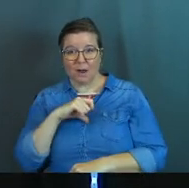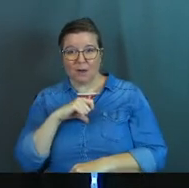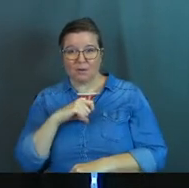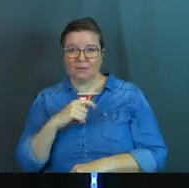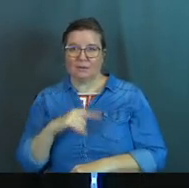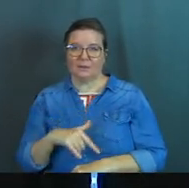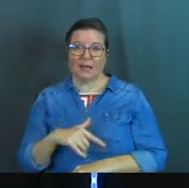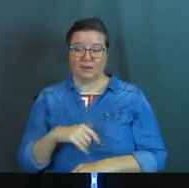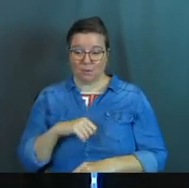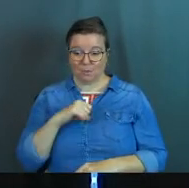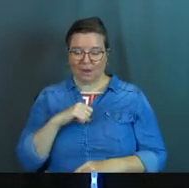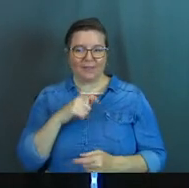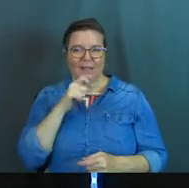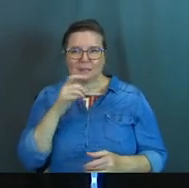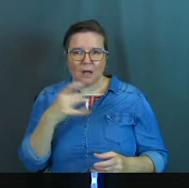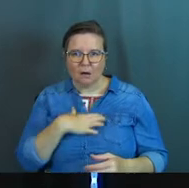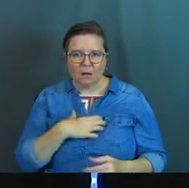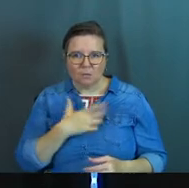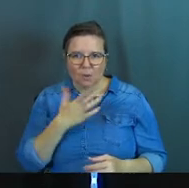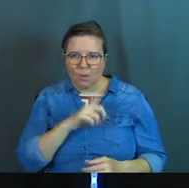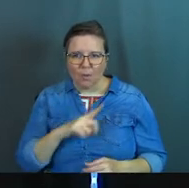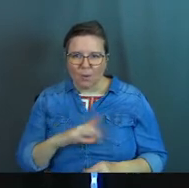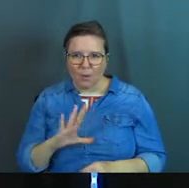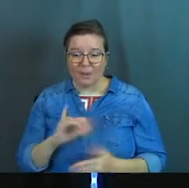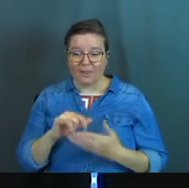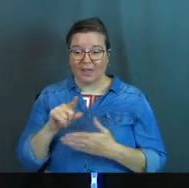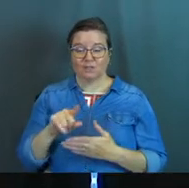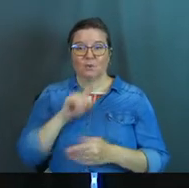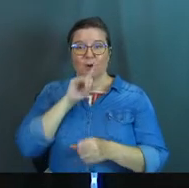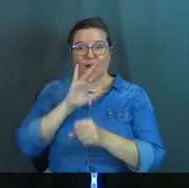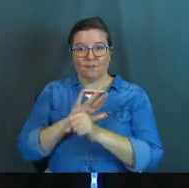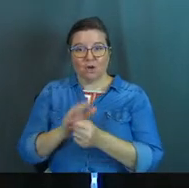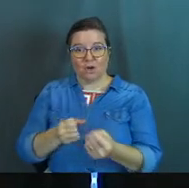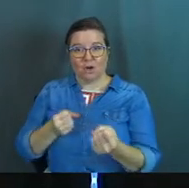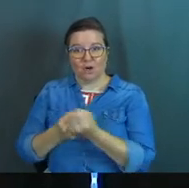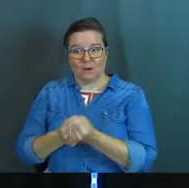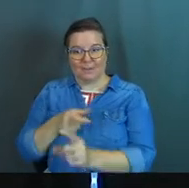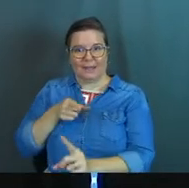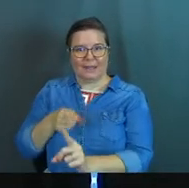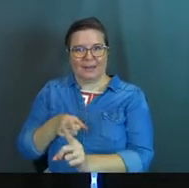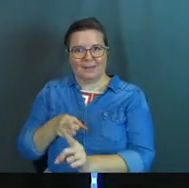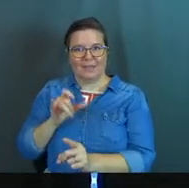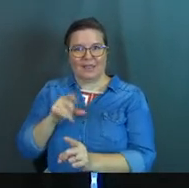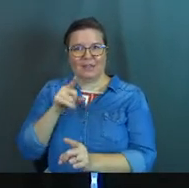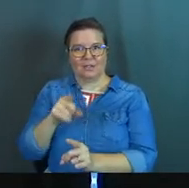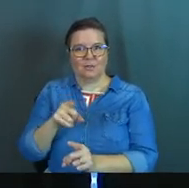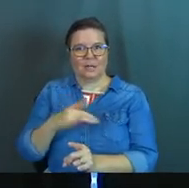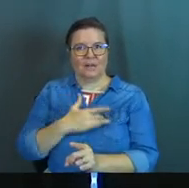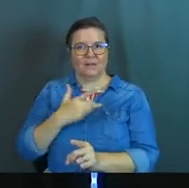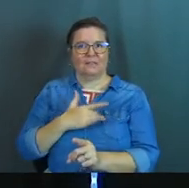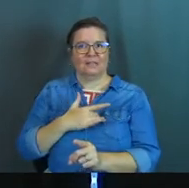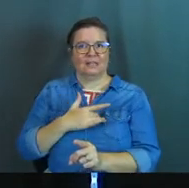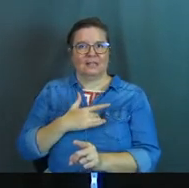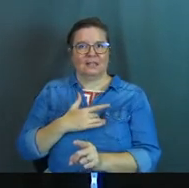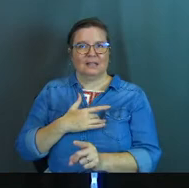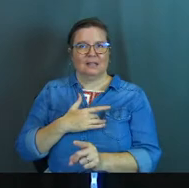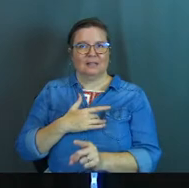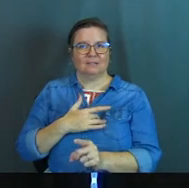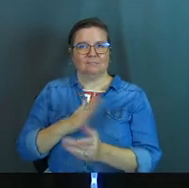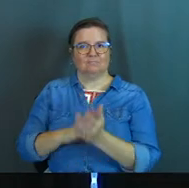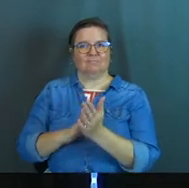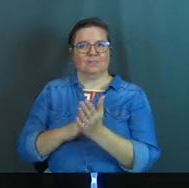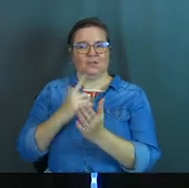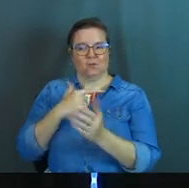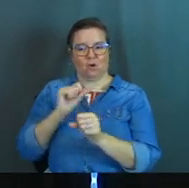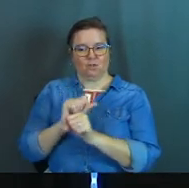an abomination to the Lord, right? That's you affirming him. That's you feeling admiration